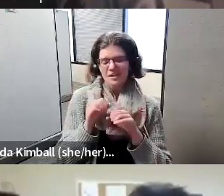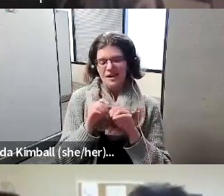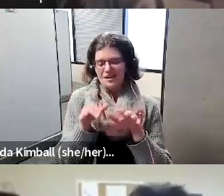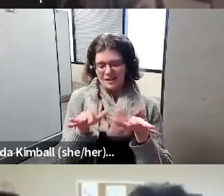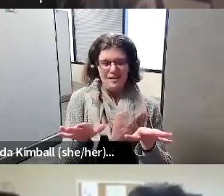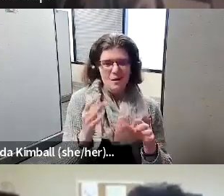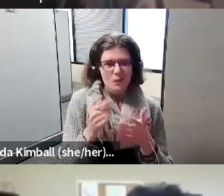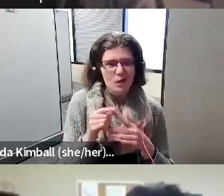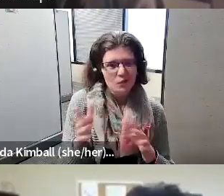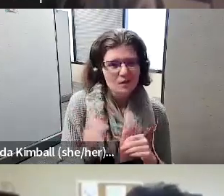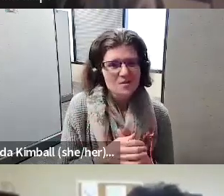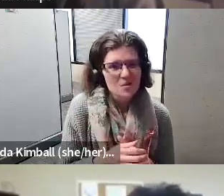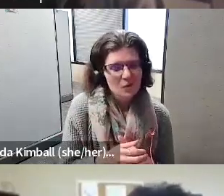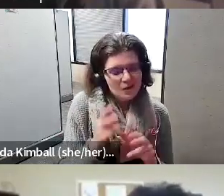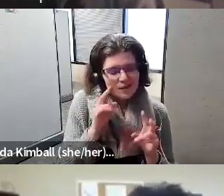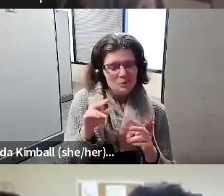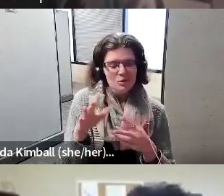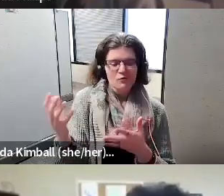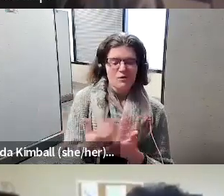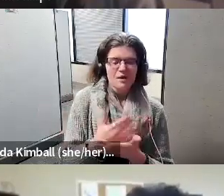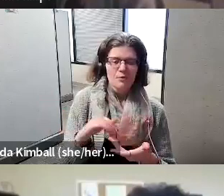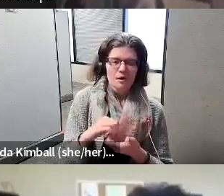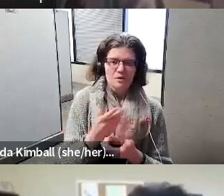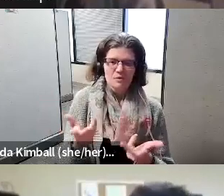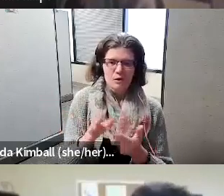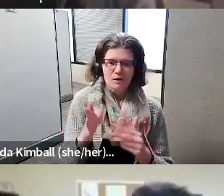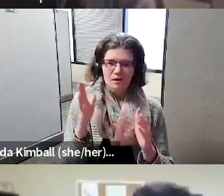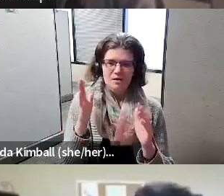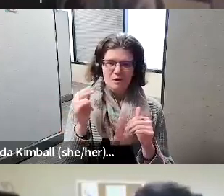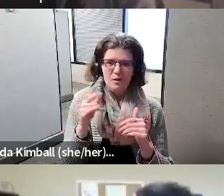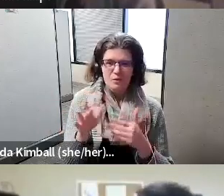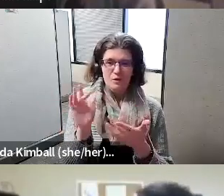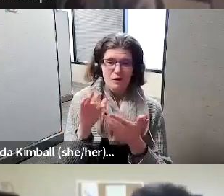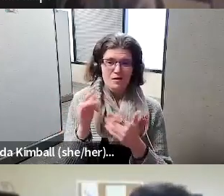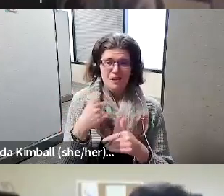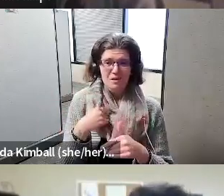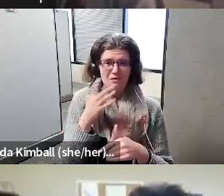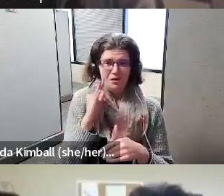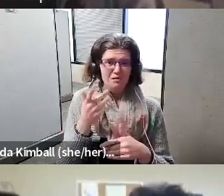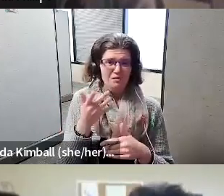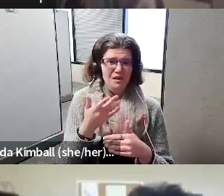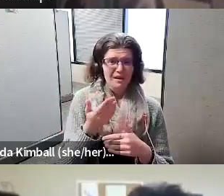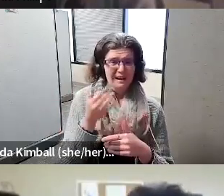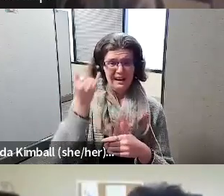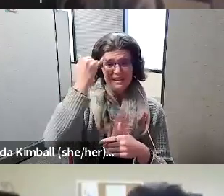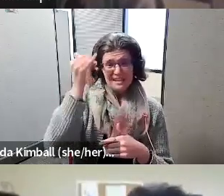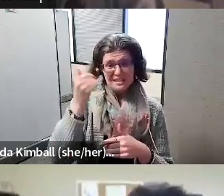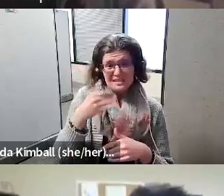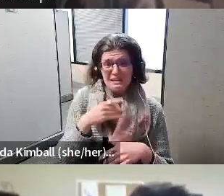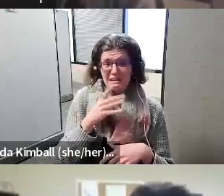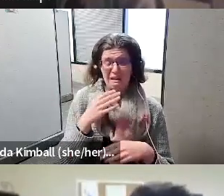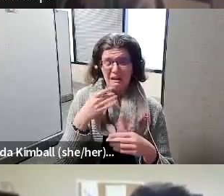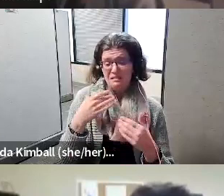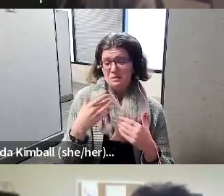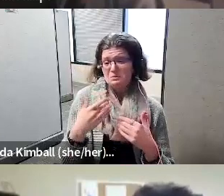perspective and getting that word out there. So I'm looking forward to collaborating with everyone, and it's my hope that you can contact me if you have any